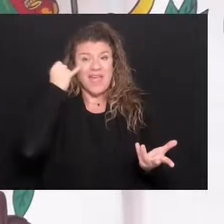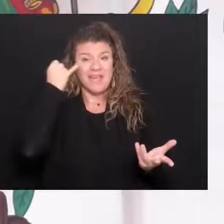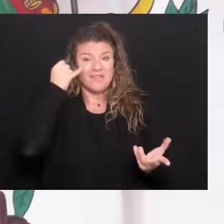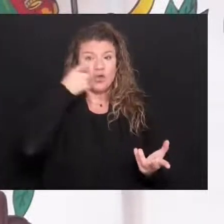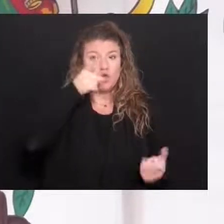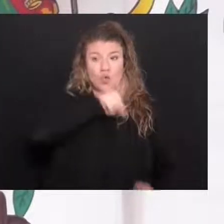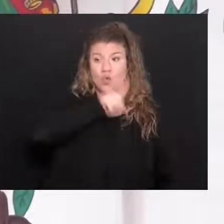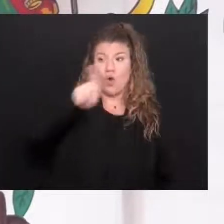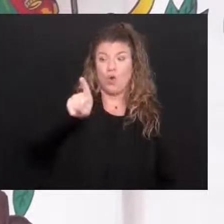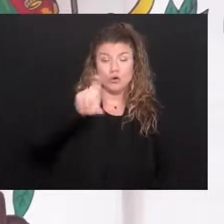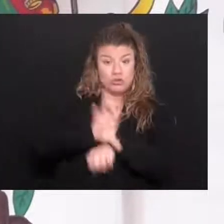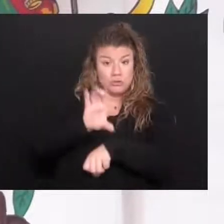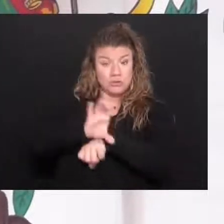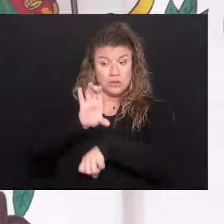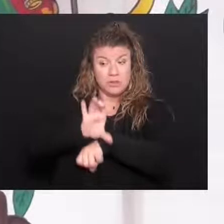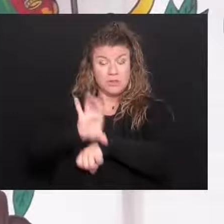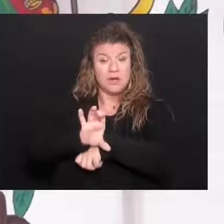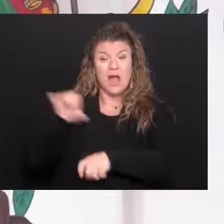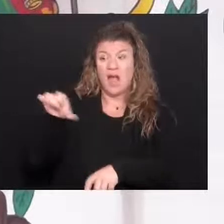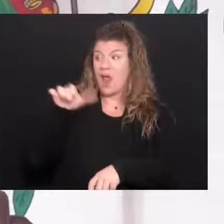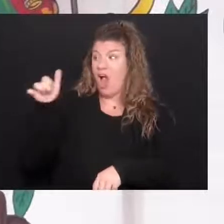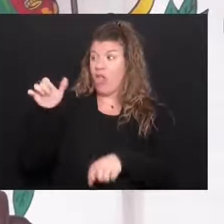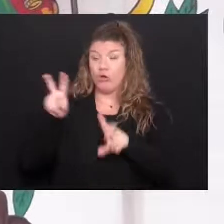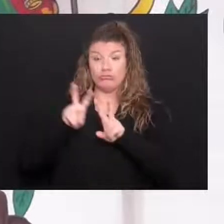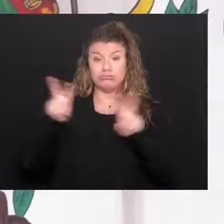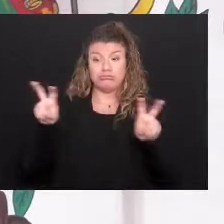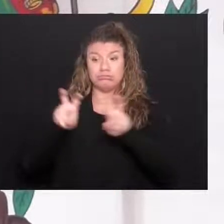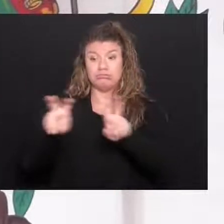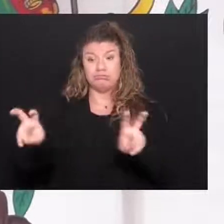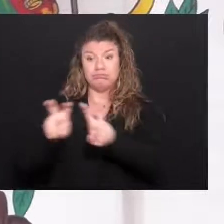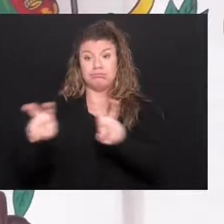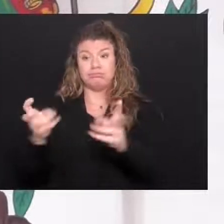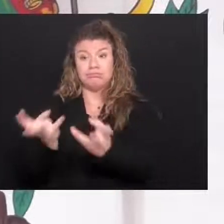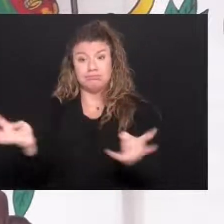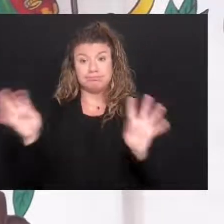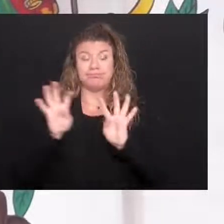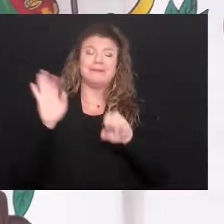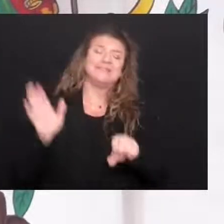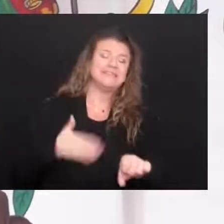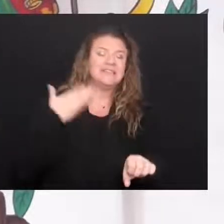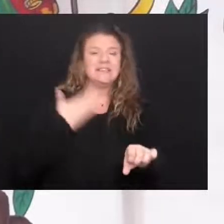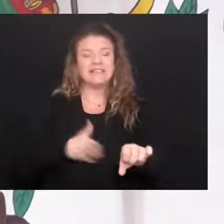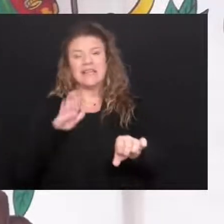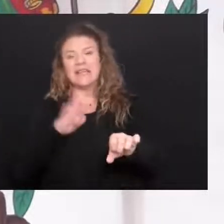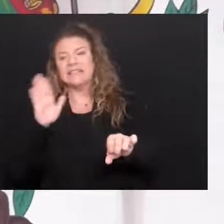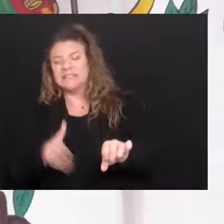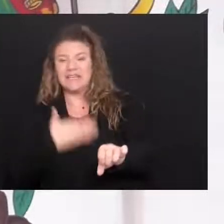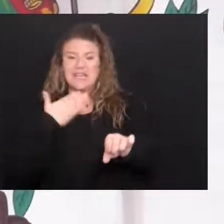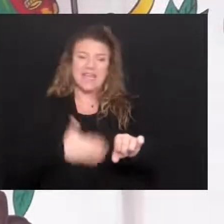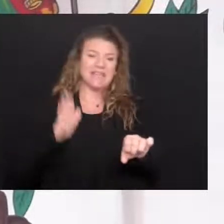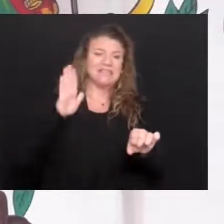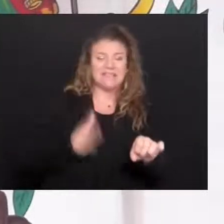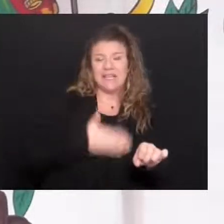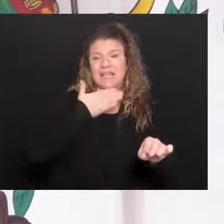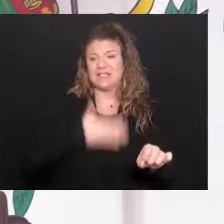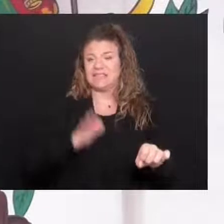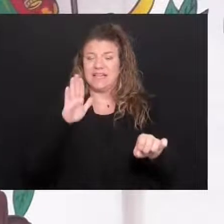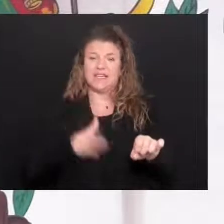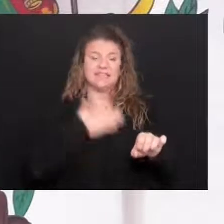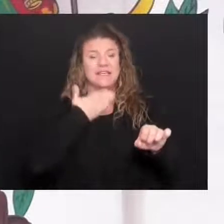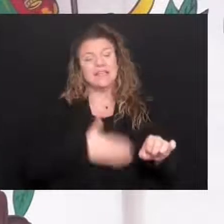there and others gathering around and singing at,